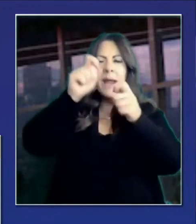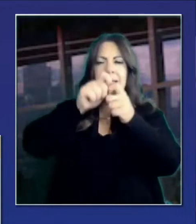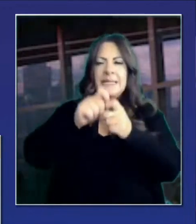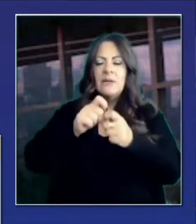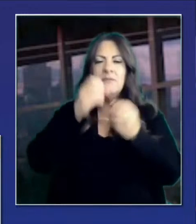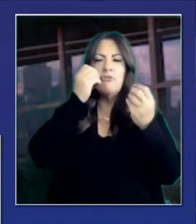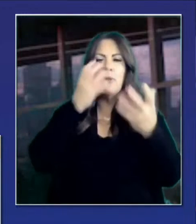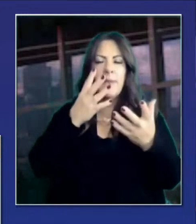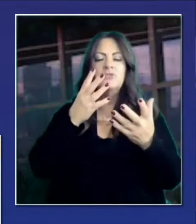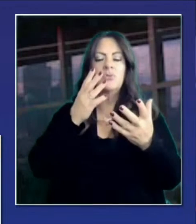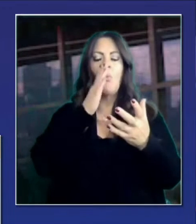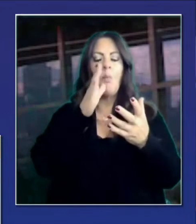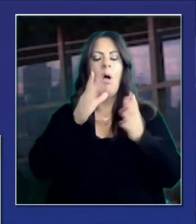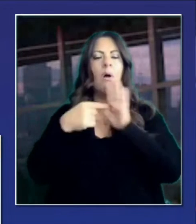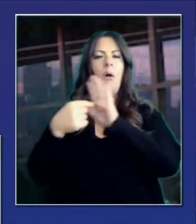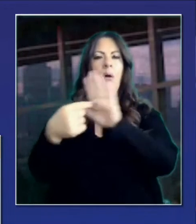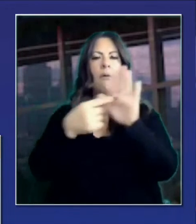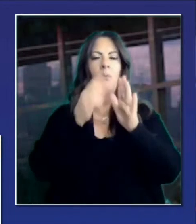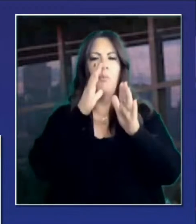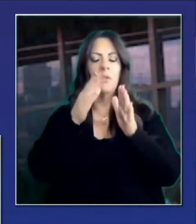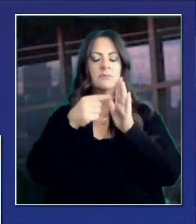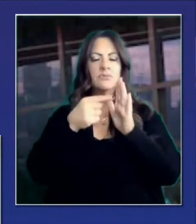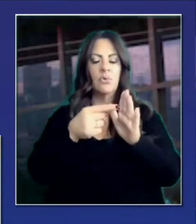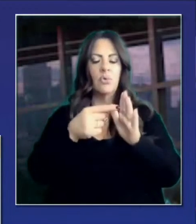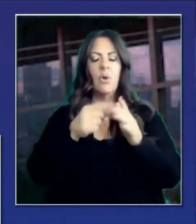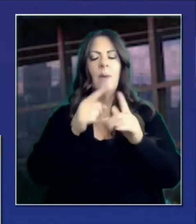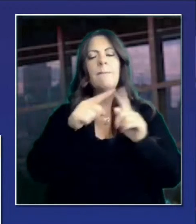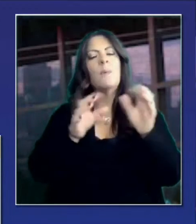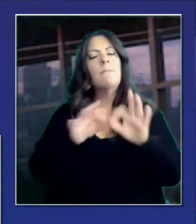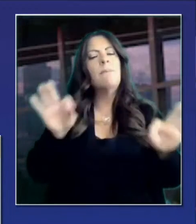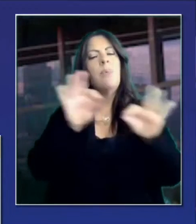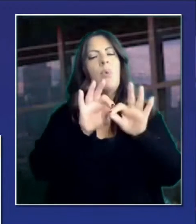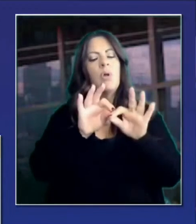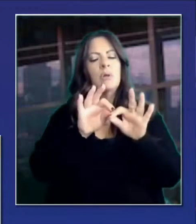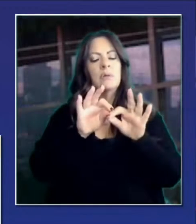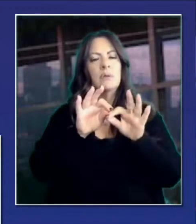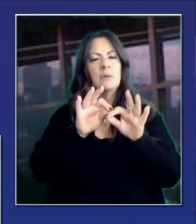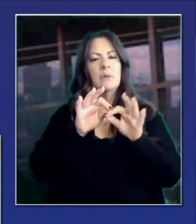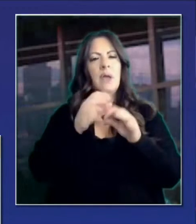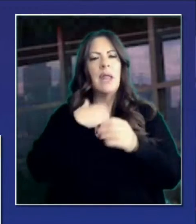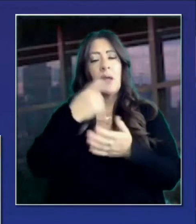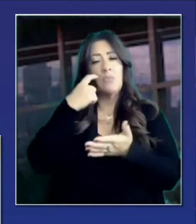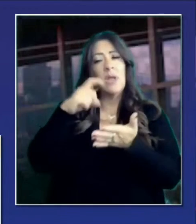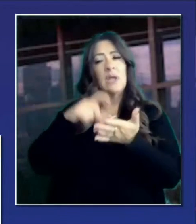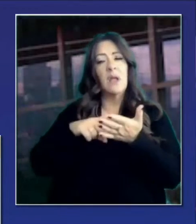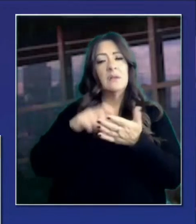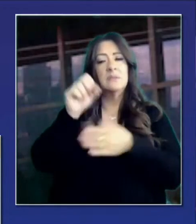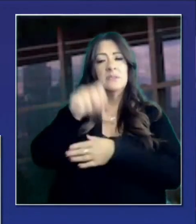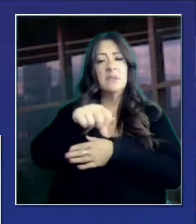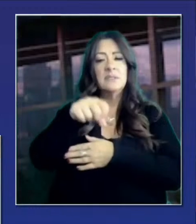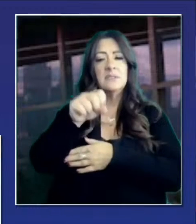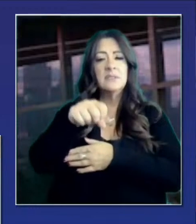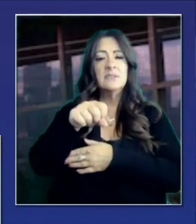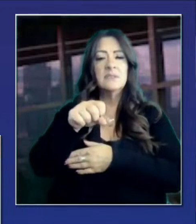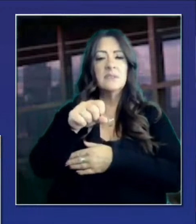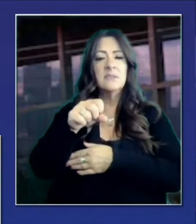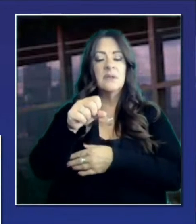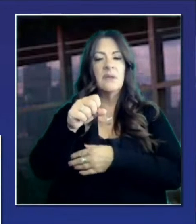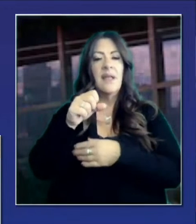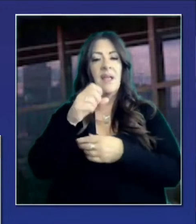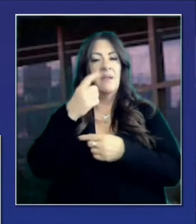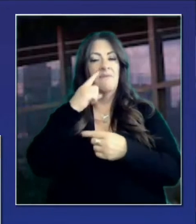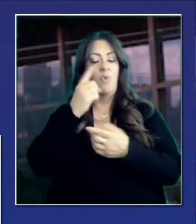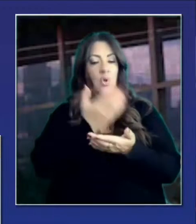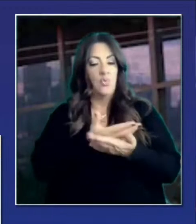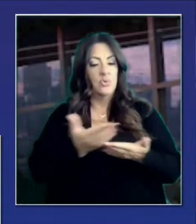the legislature this week with urgency. But here's the important thing that is urgent, and I recognize it, and that's the need for resources. One thing to